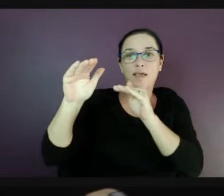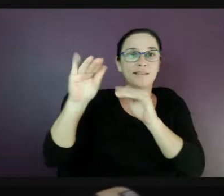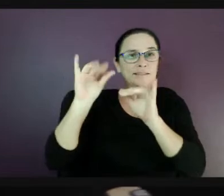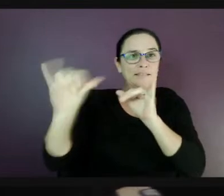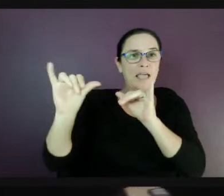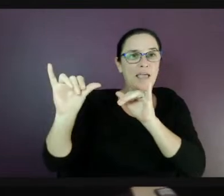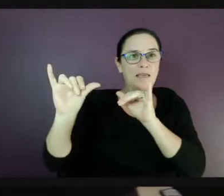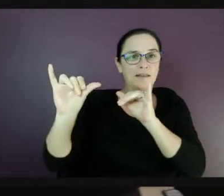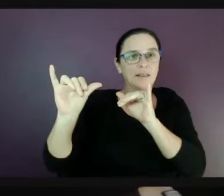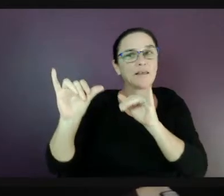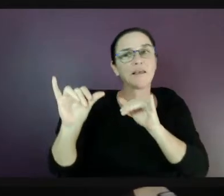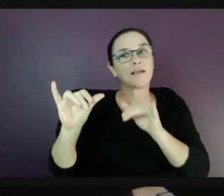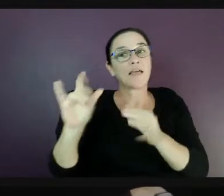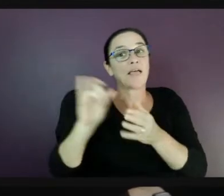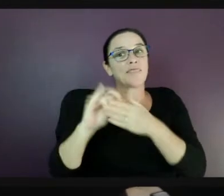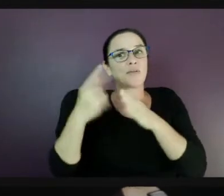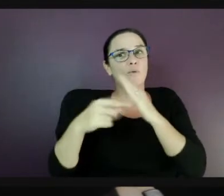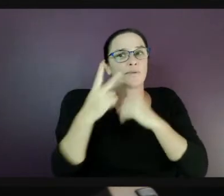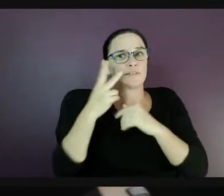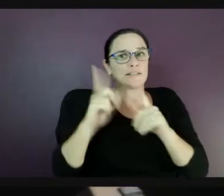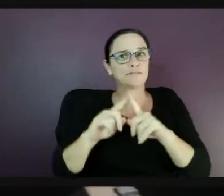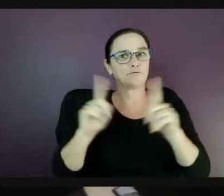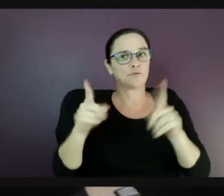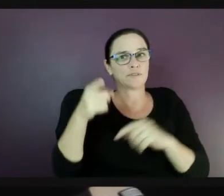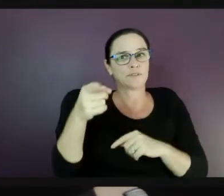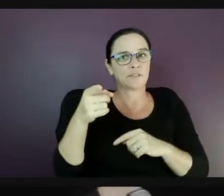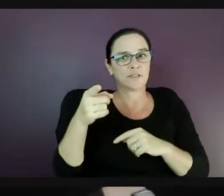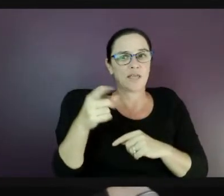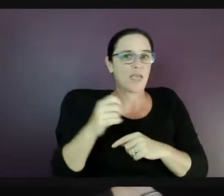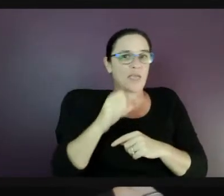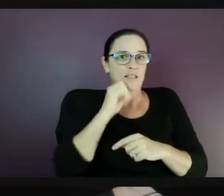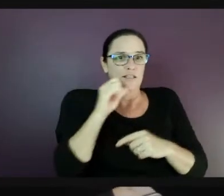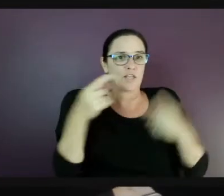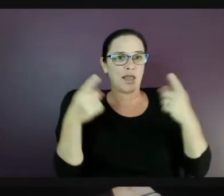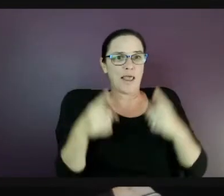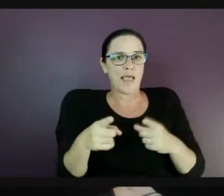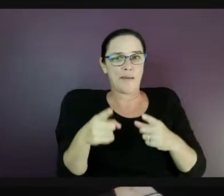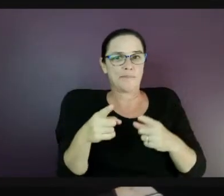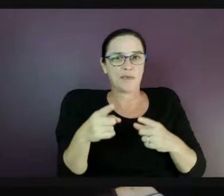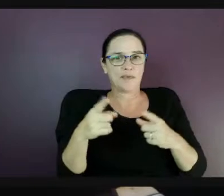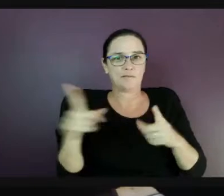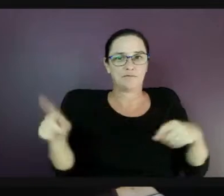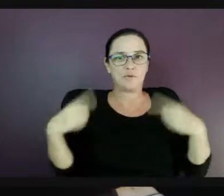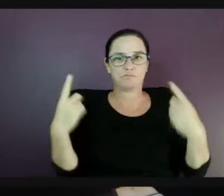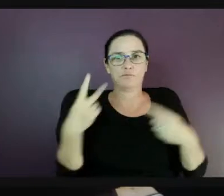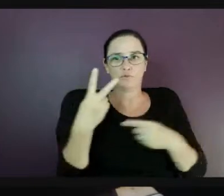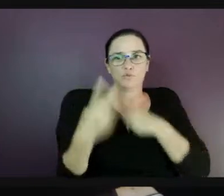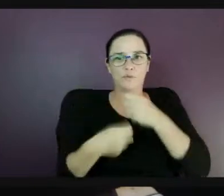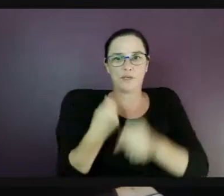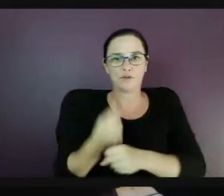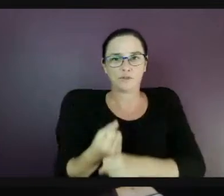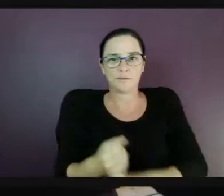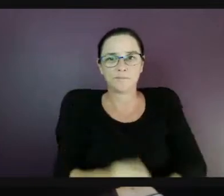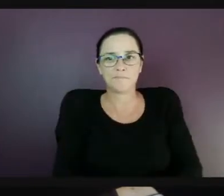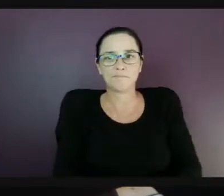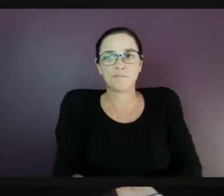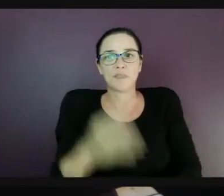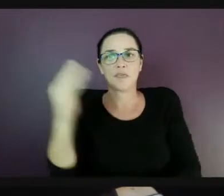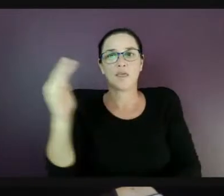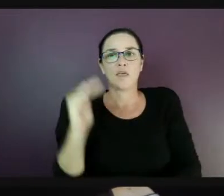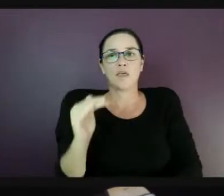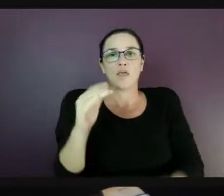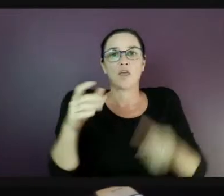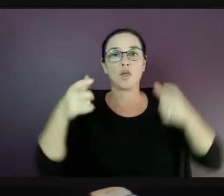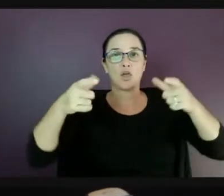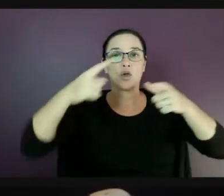And that's a difference that if you look hasn't happened any time in the last 2 years here on this plot. We come down to the Crater Rim